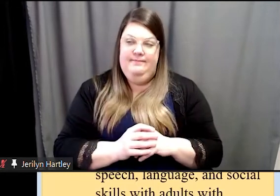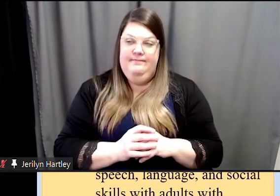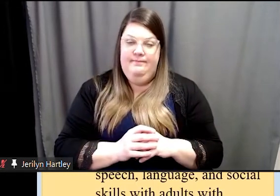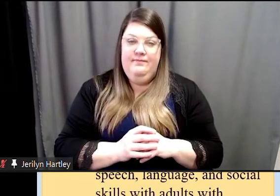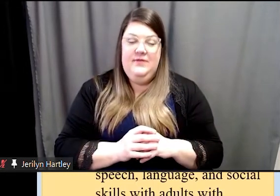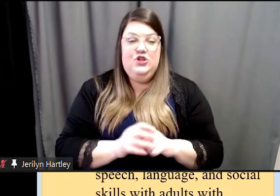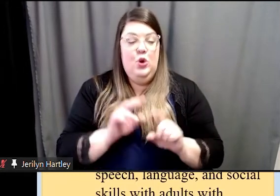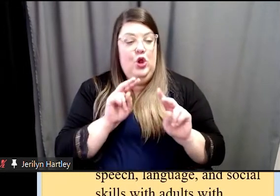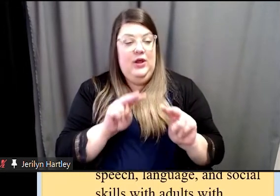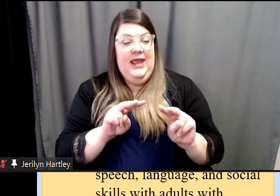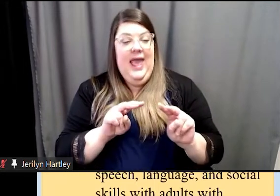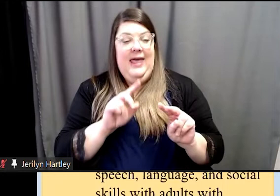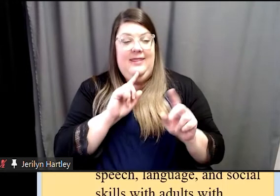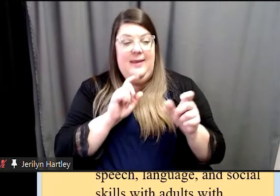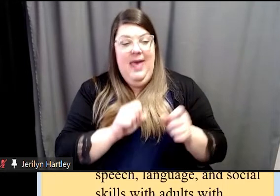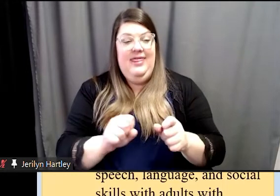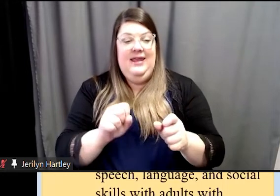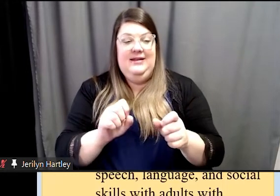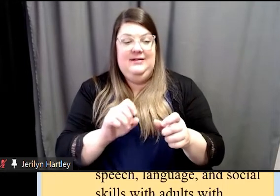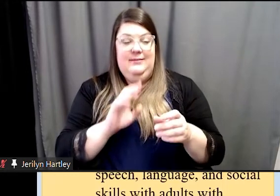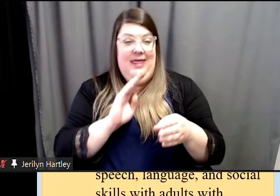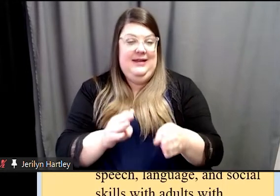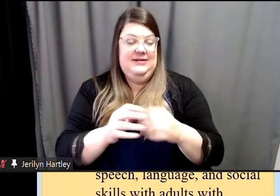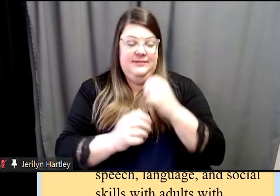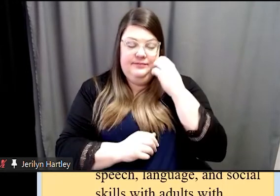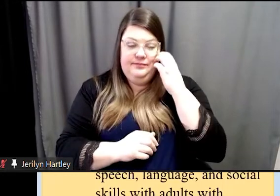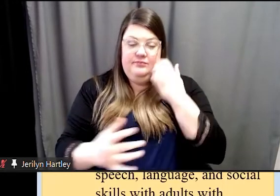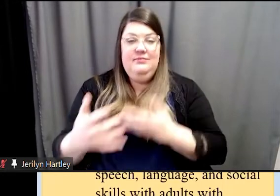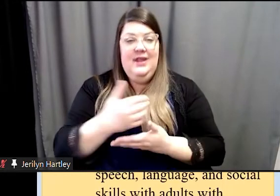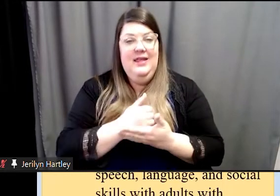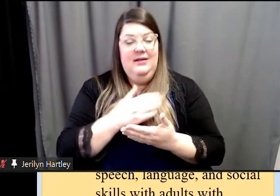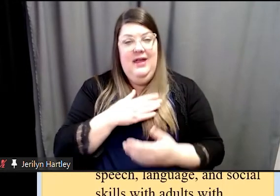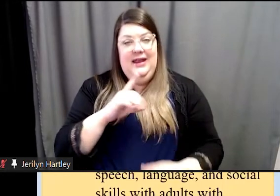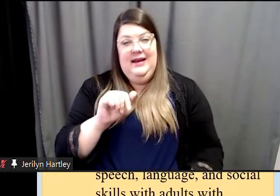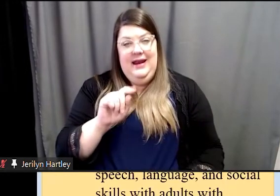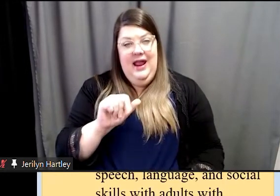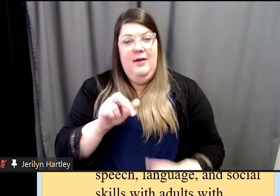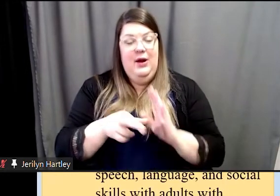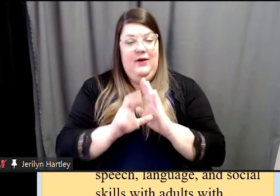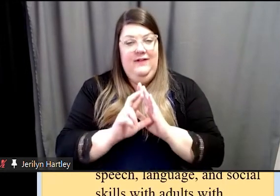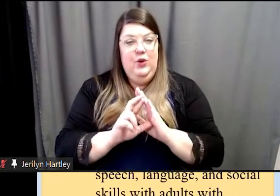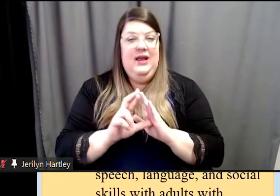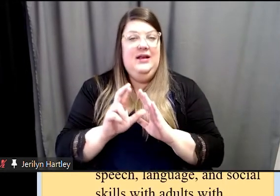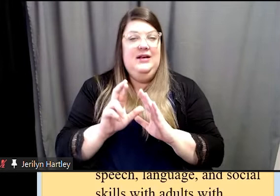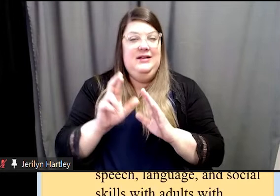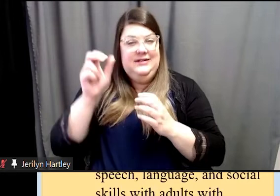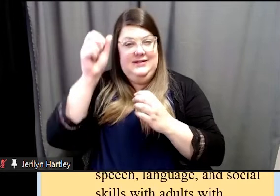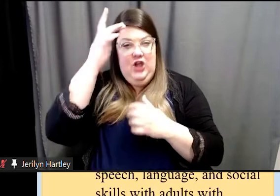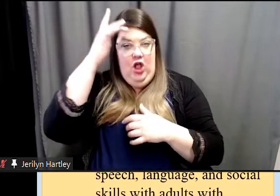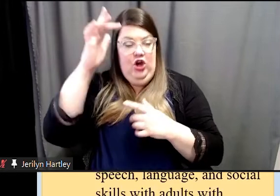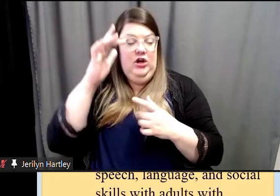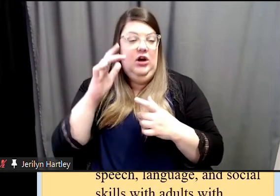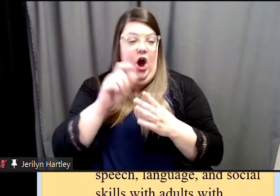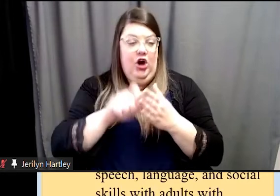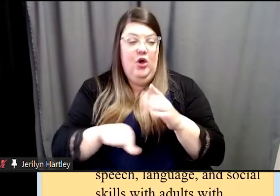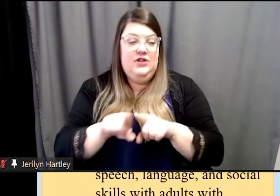So looking at the methods section, I collected my data by reviewing scholarly articles, and I also looked